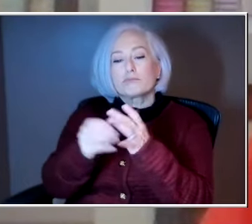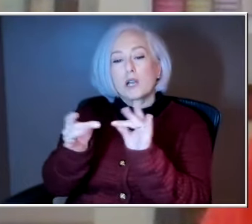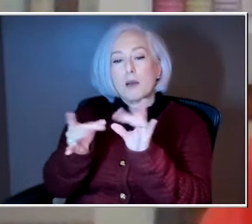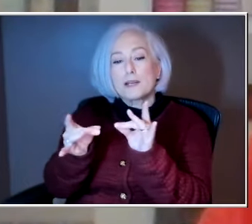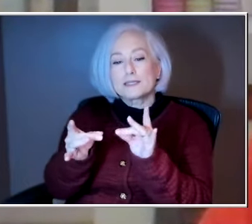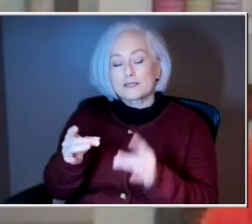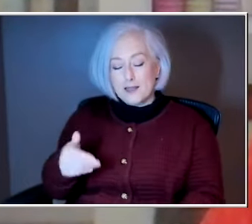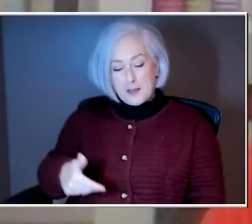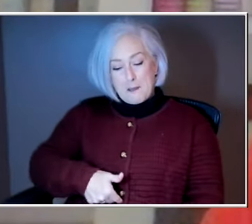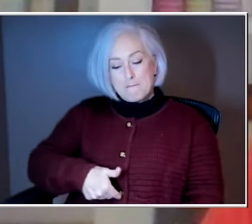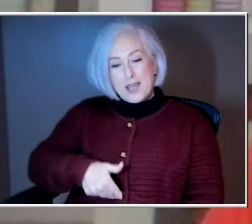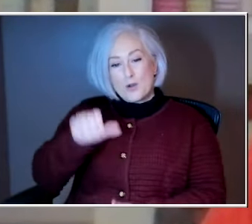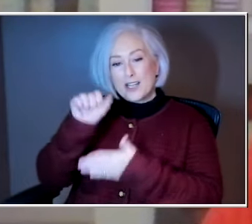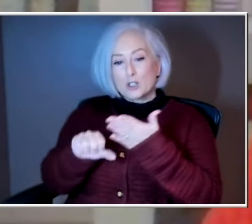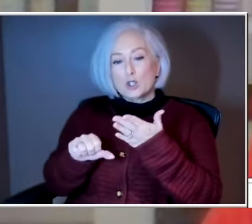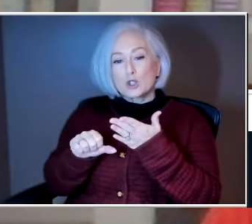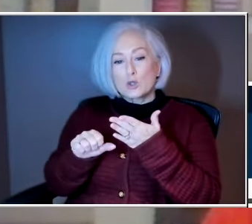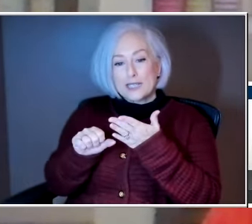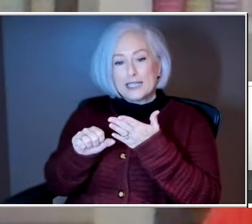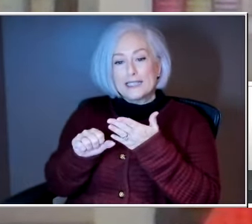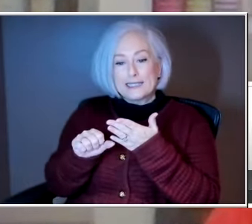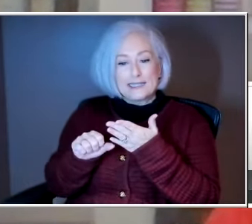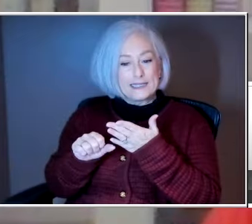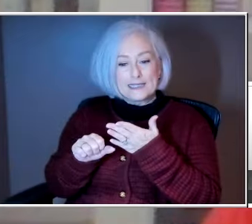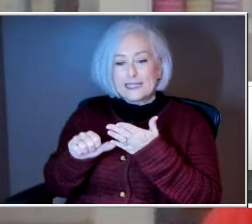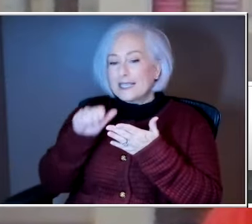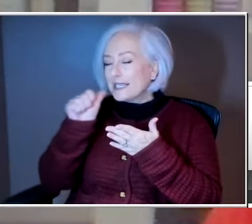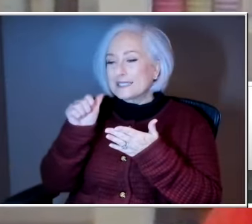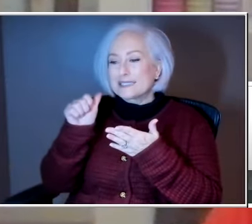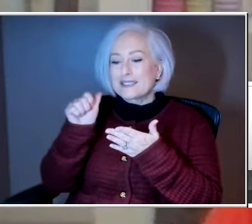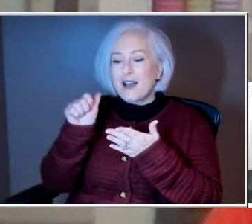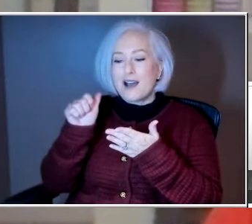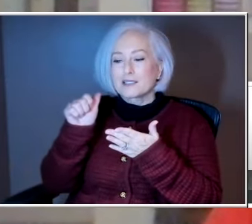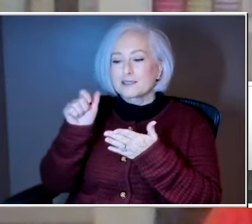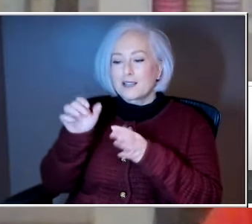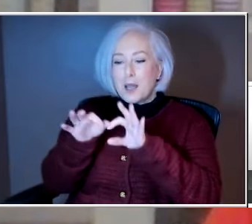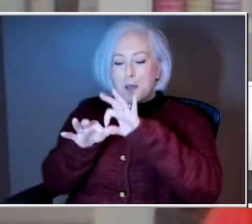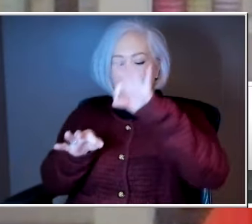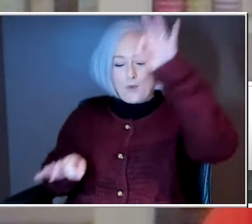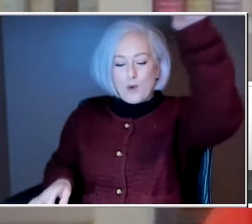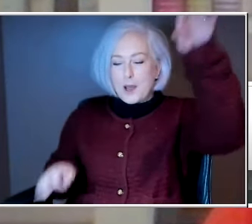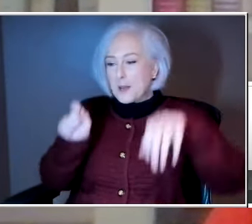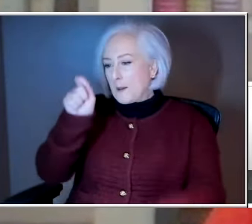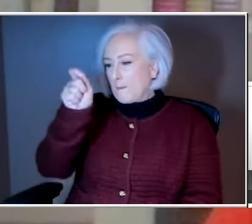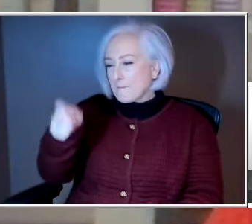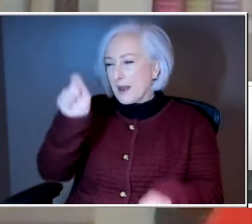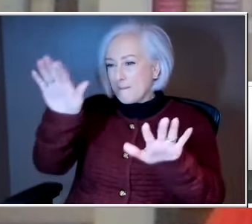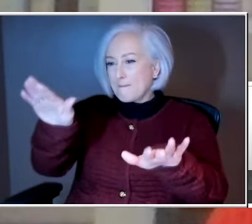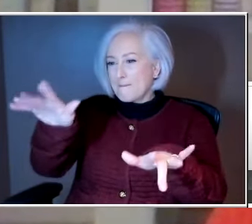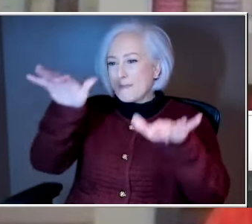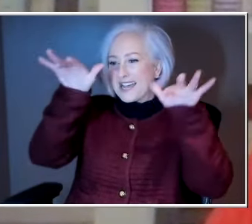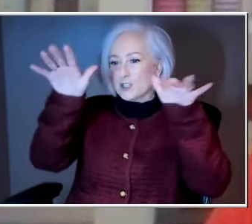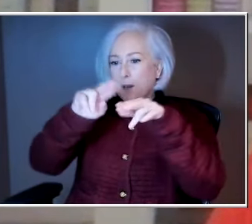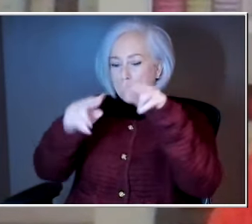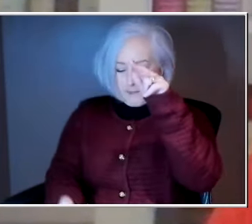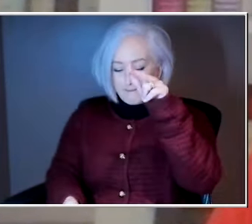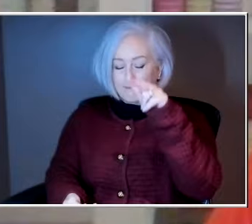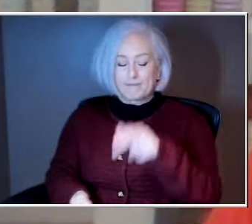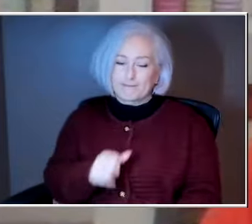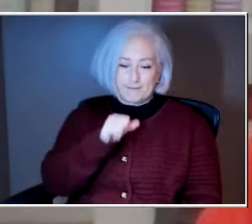Bariatric surgery is, not a magic wand. And there is definitely